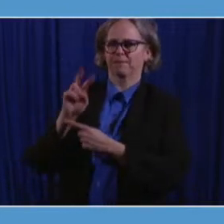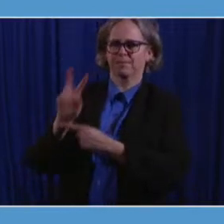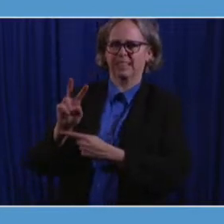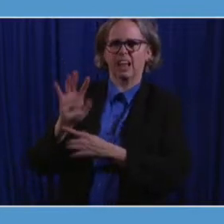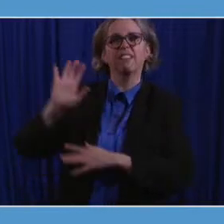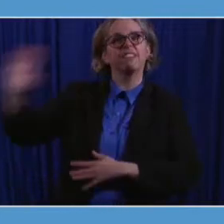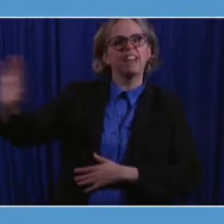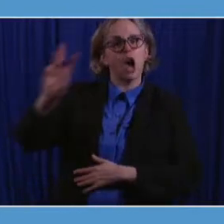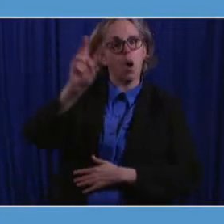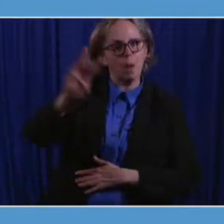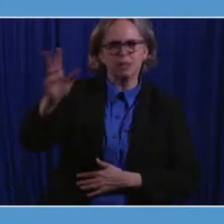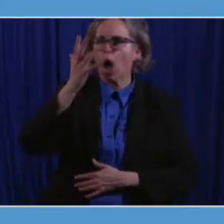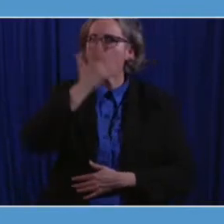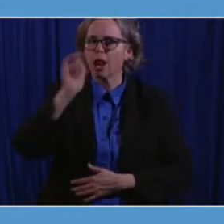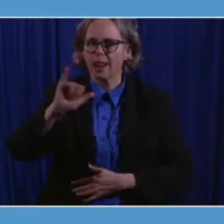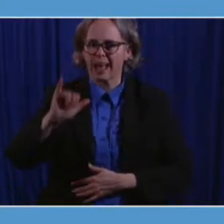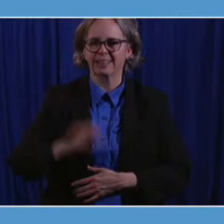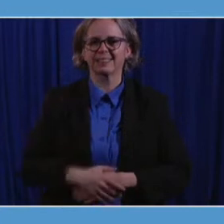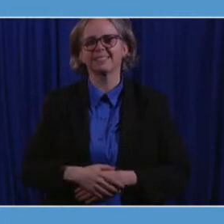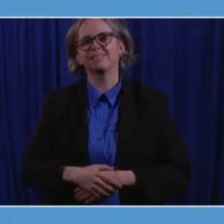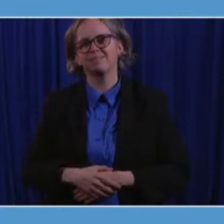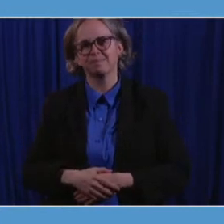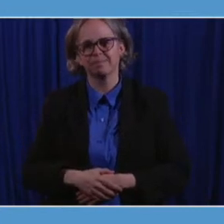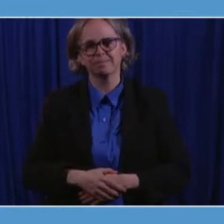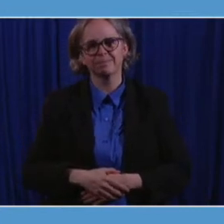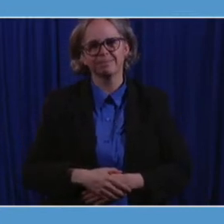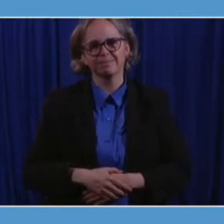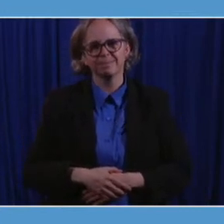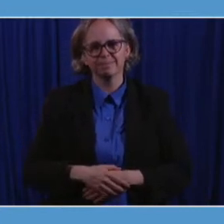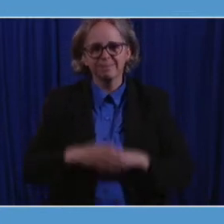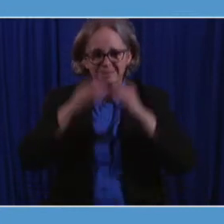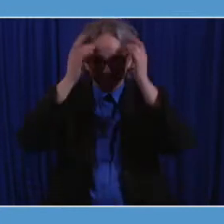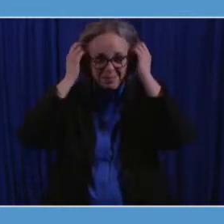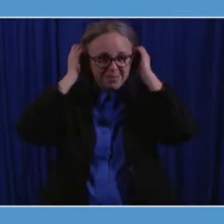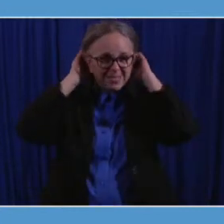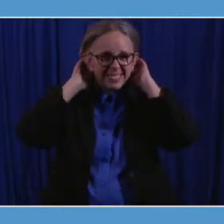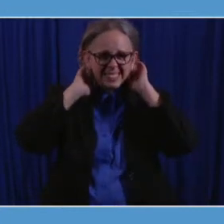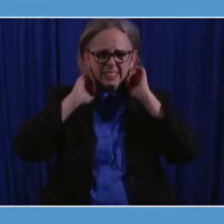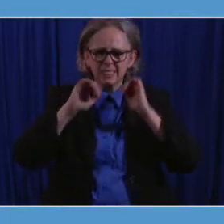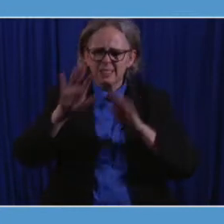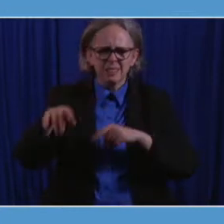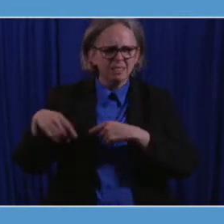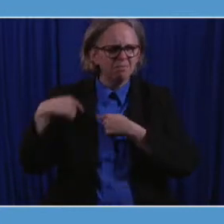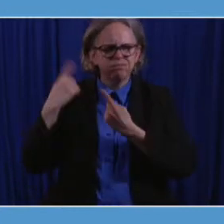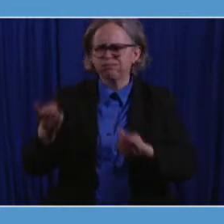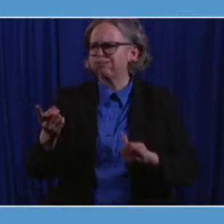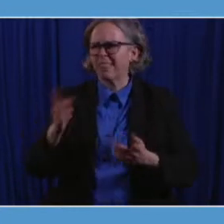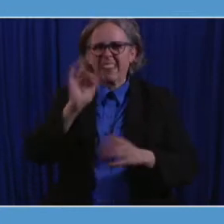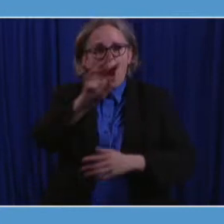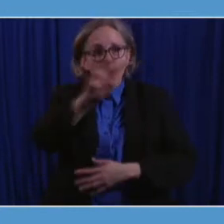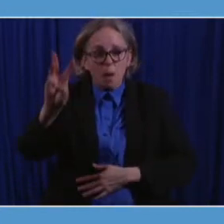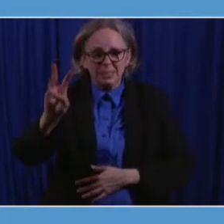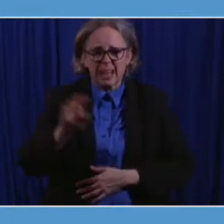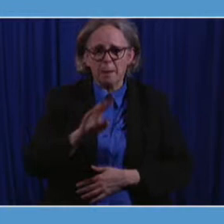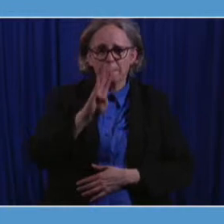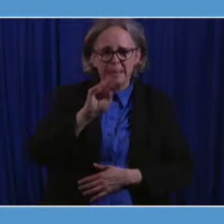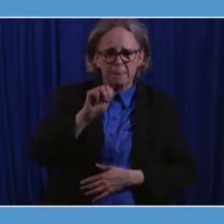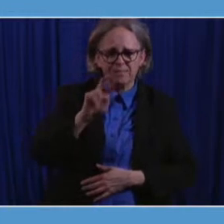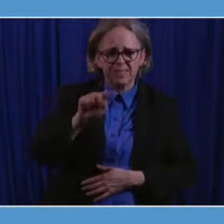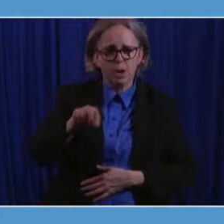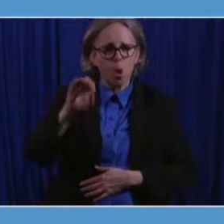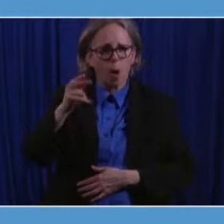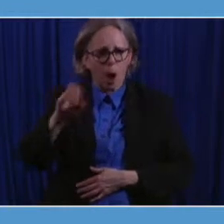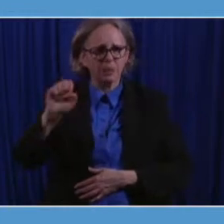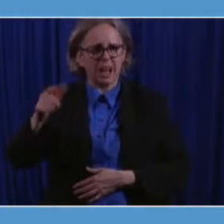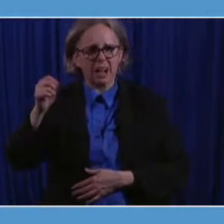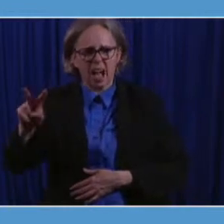bmv.ohio.gov. We have a number of improvements here that, thanks to the Innovate Ohio team, the folks at BMV,